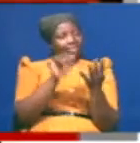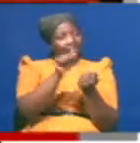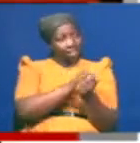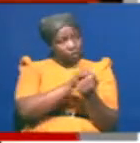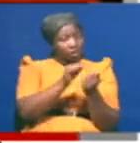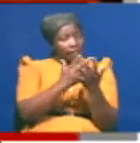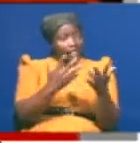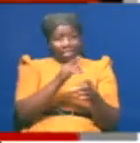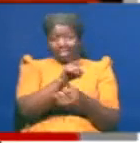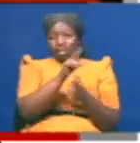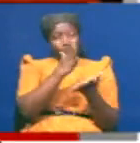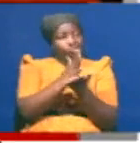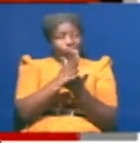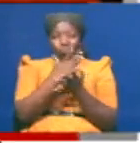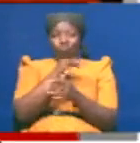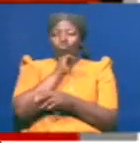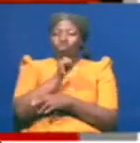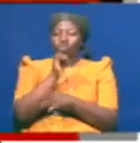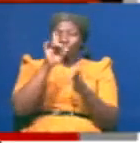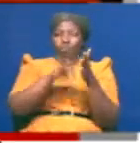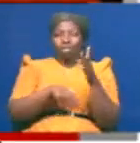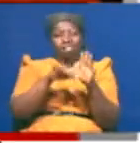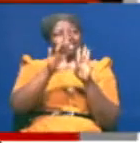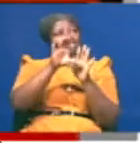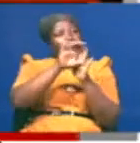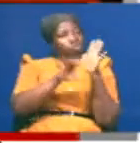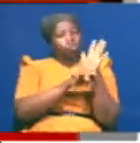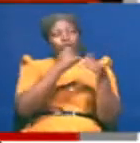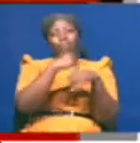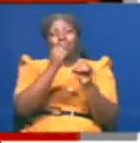that is, was not envisioned by the crafters of our constitution.